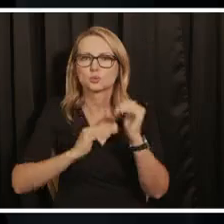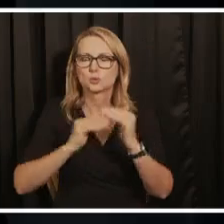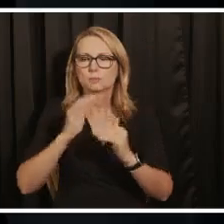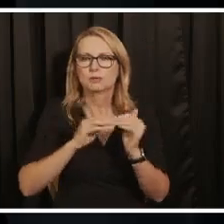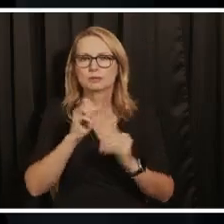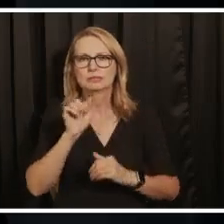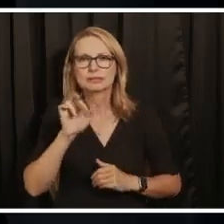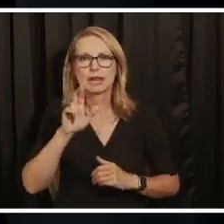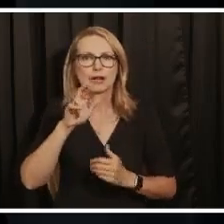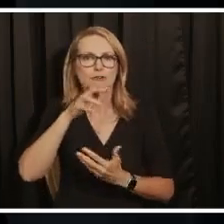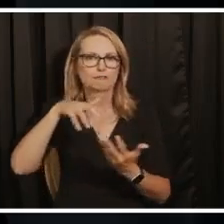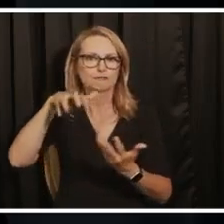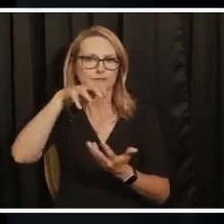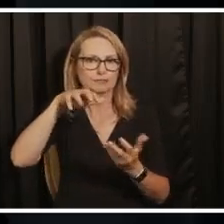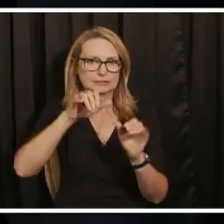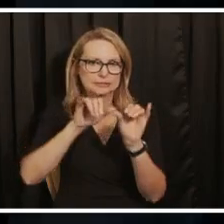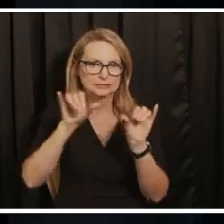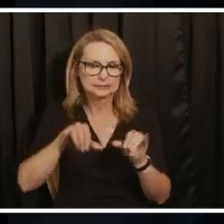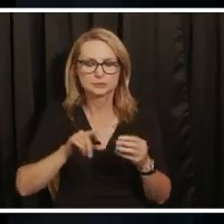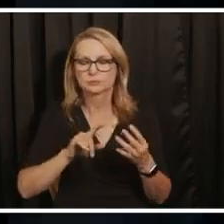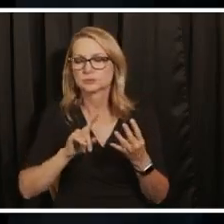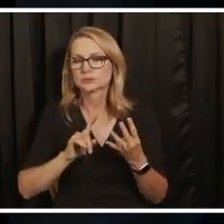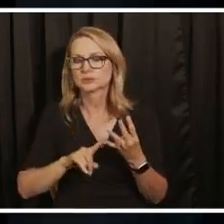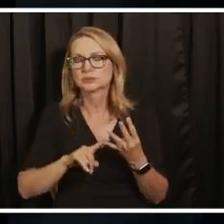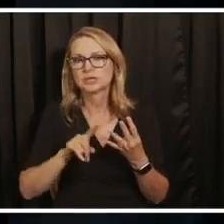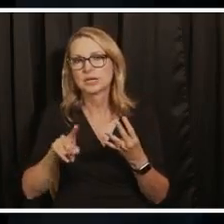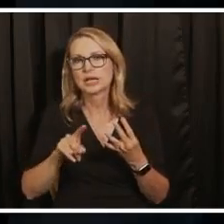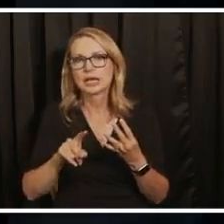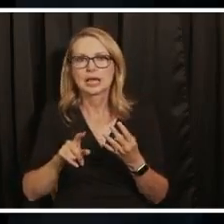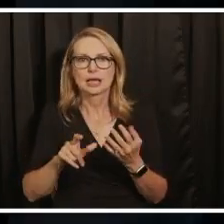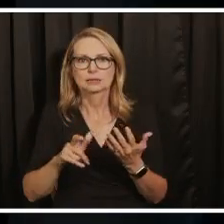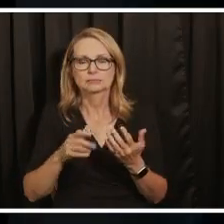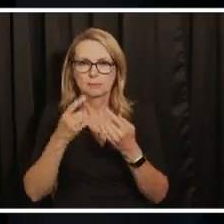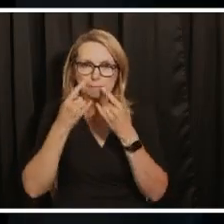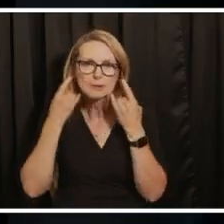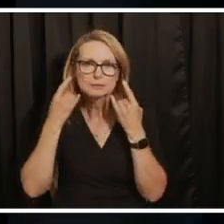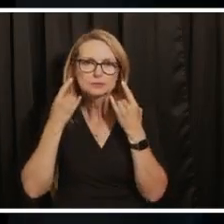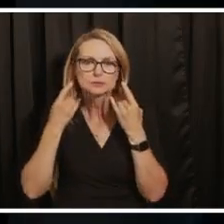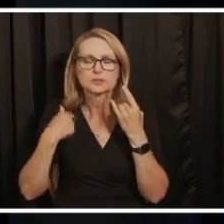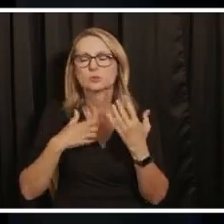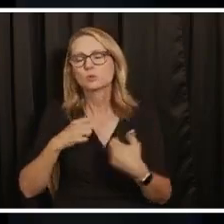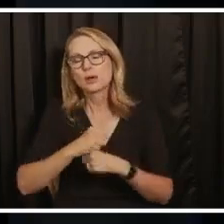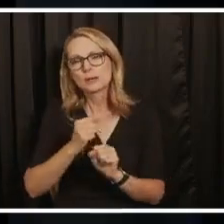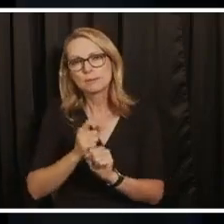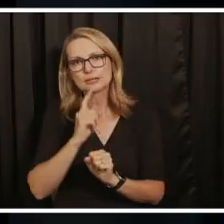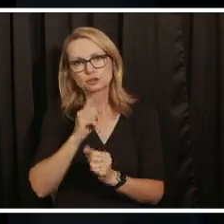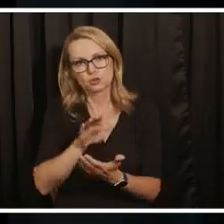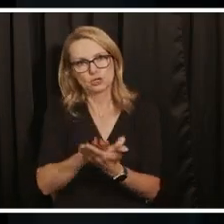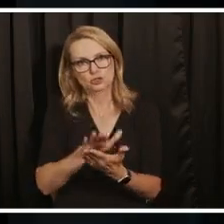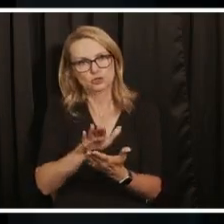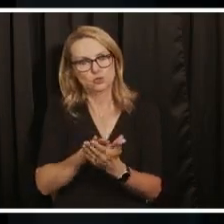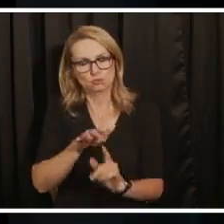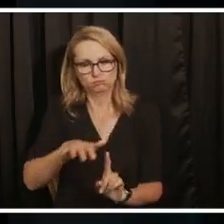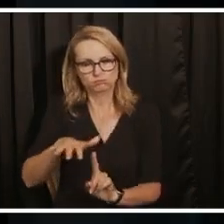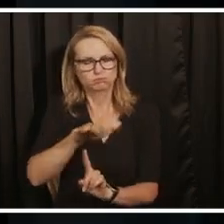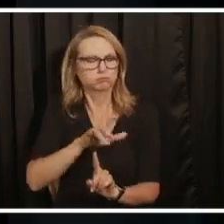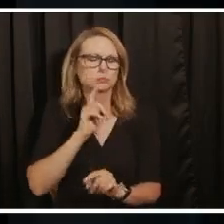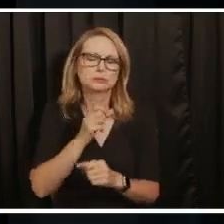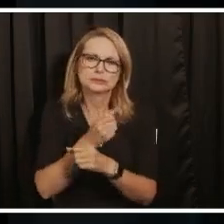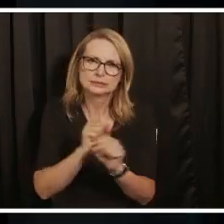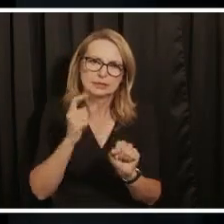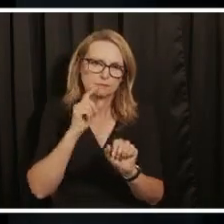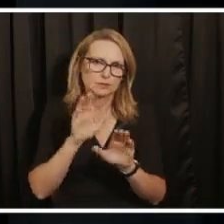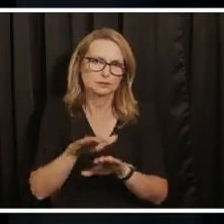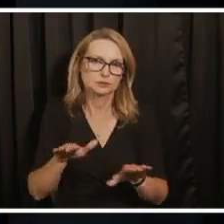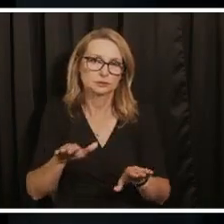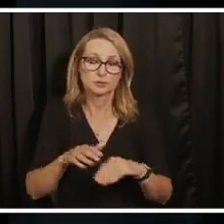distancing. We want to make sure that schools are one of the safest environments for students, and that's why we were largely